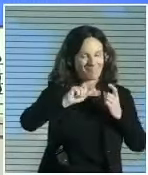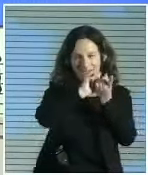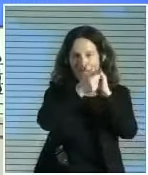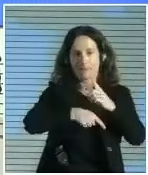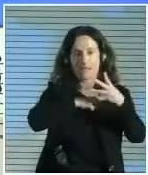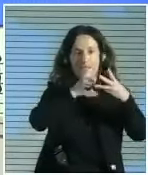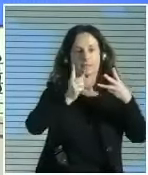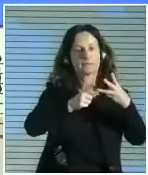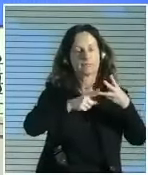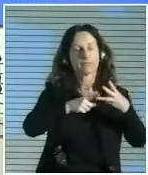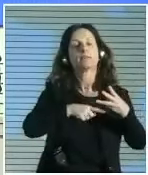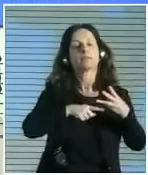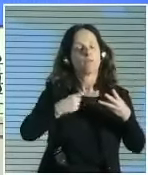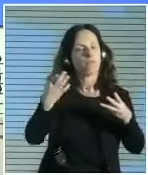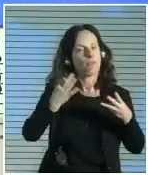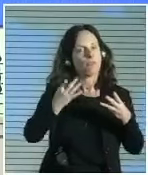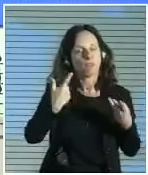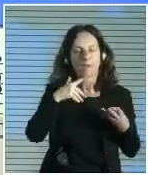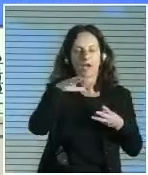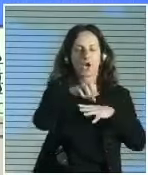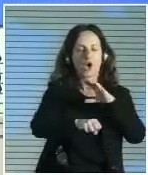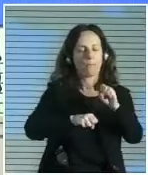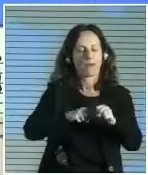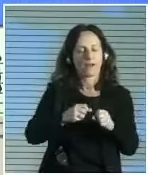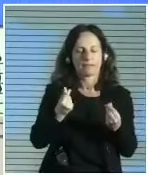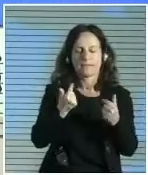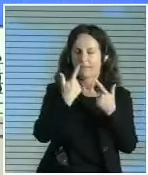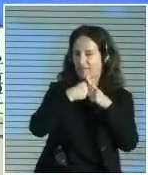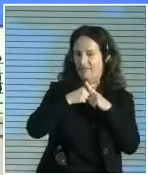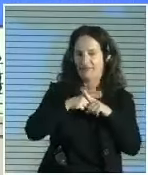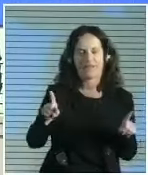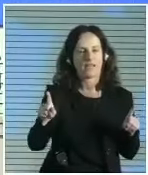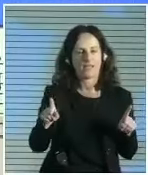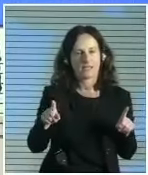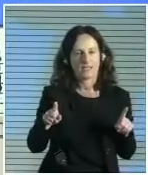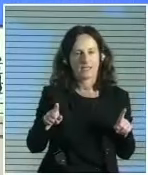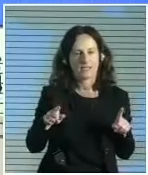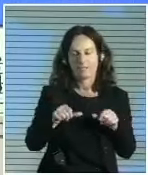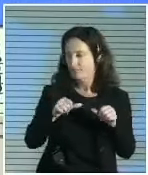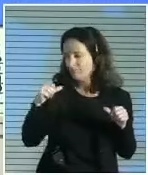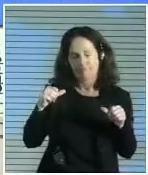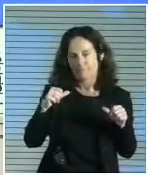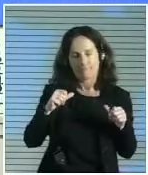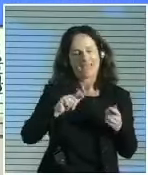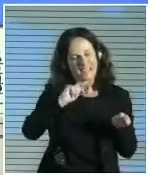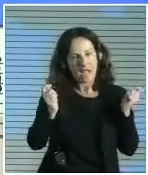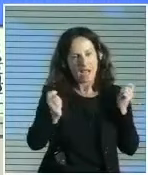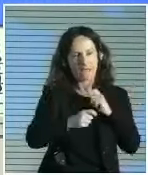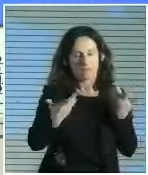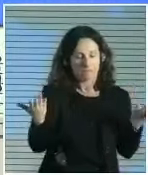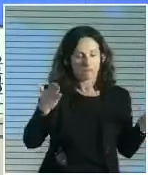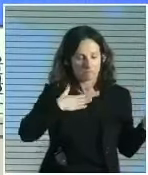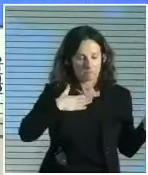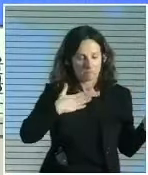procure, how we procure, the choices that we make at the procurement level are critical. The fourth one is that